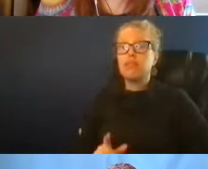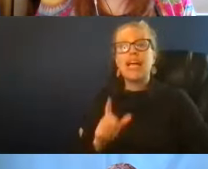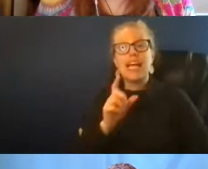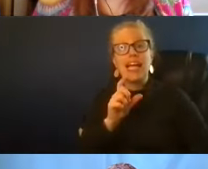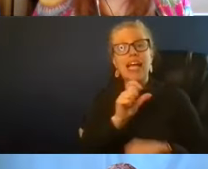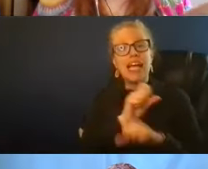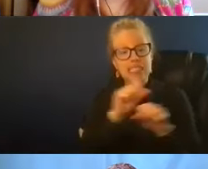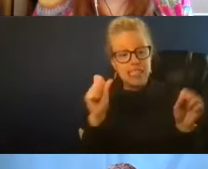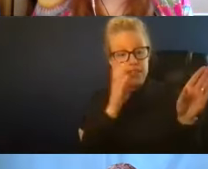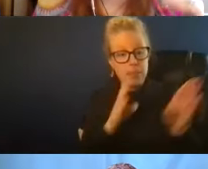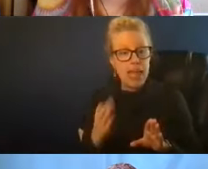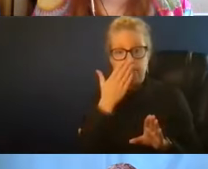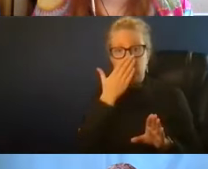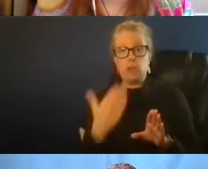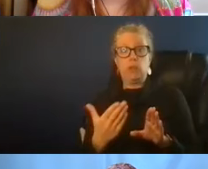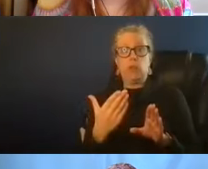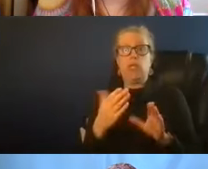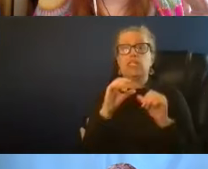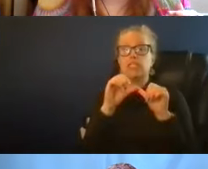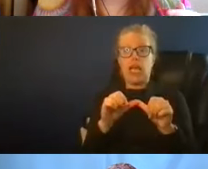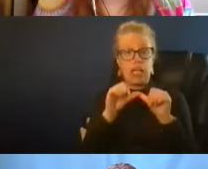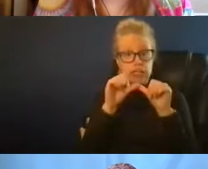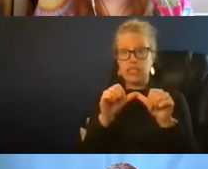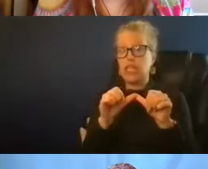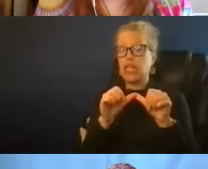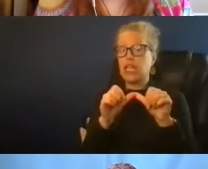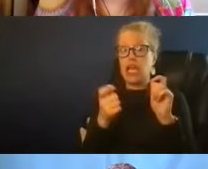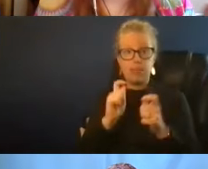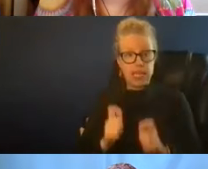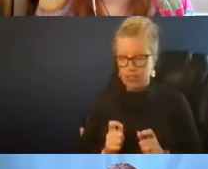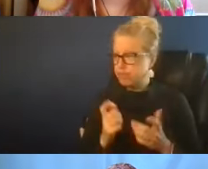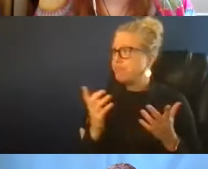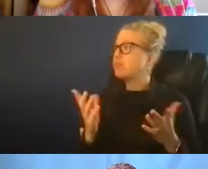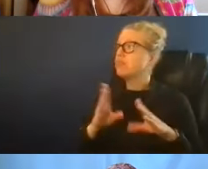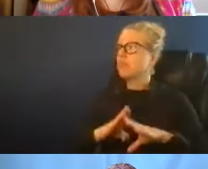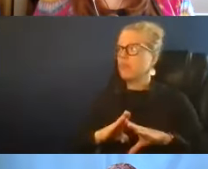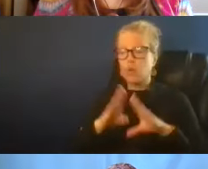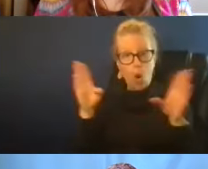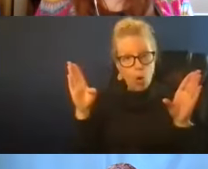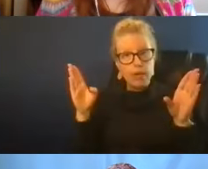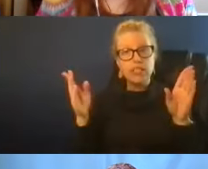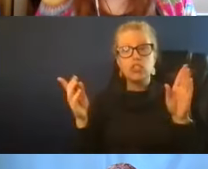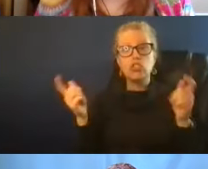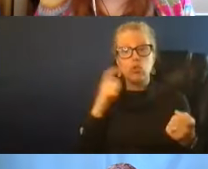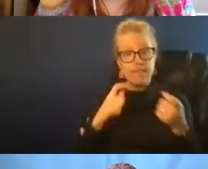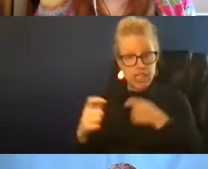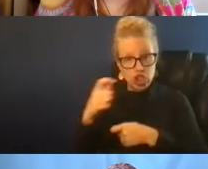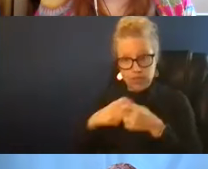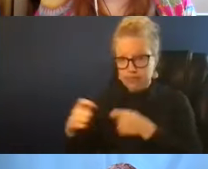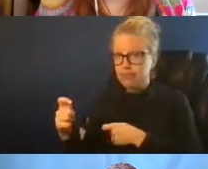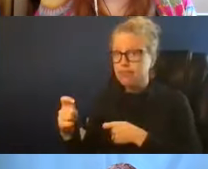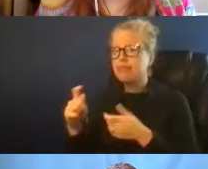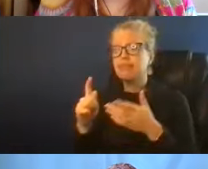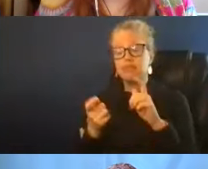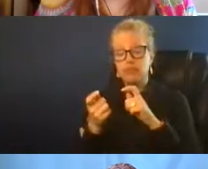good safety plan is constantly updated. It's open to revision. The situation changes